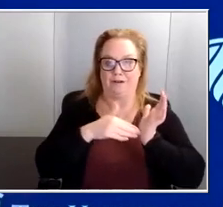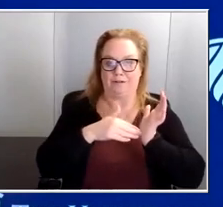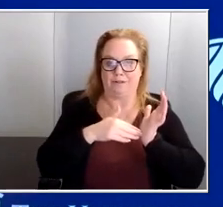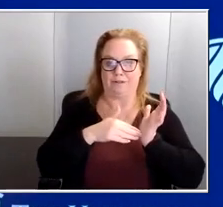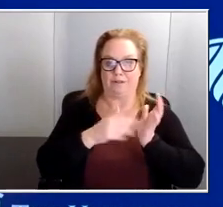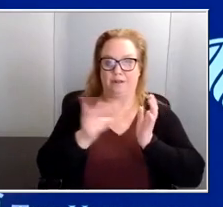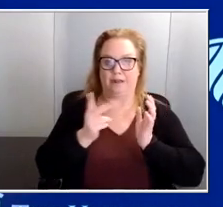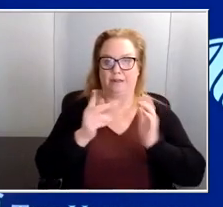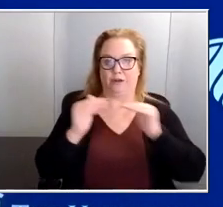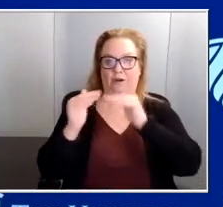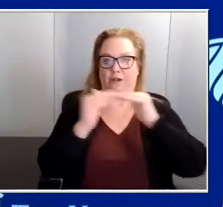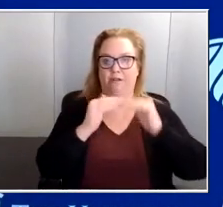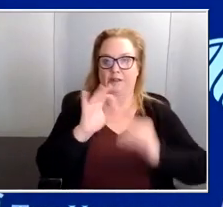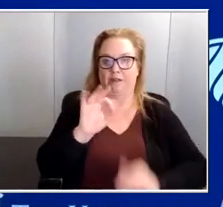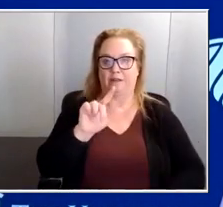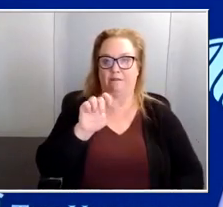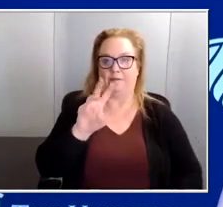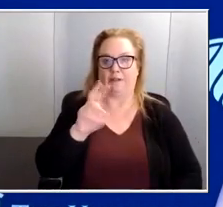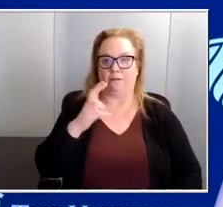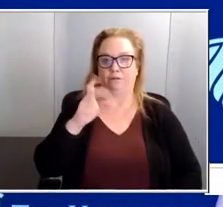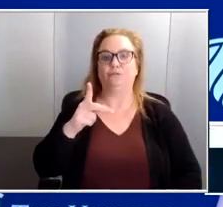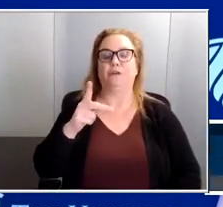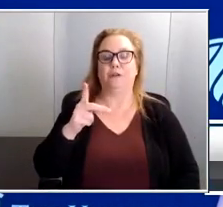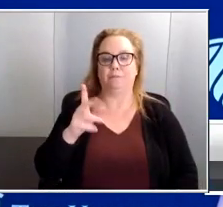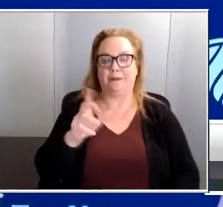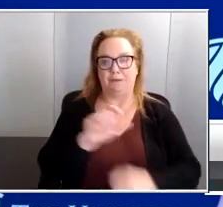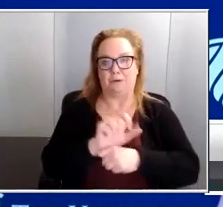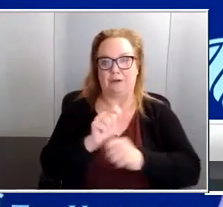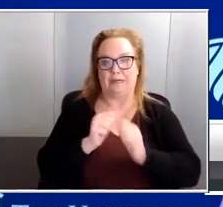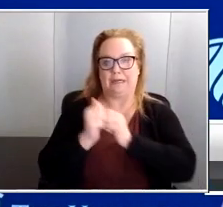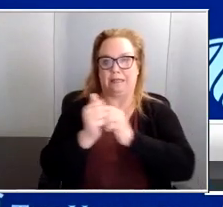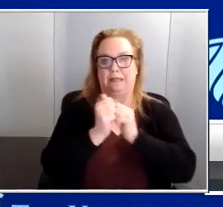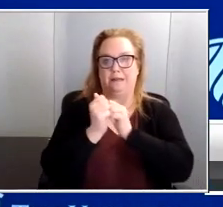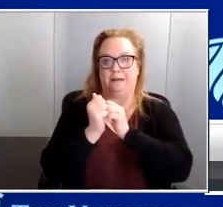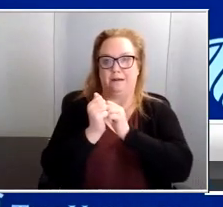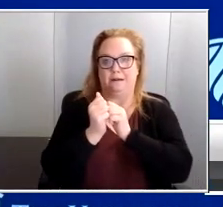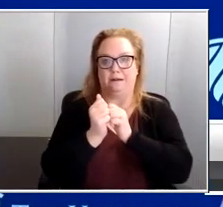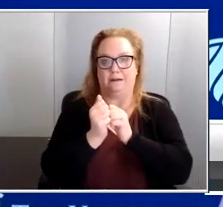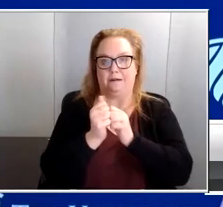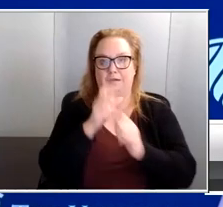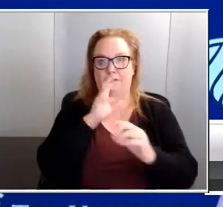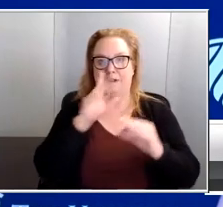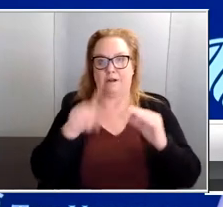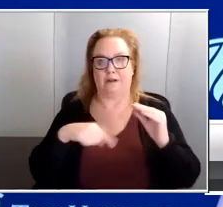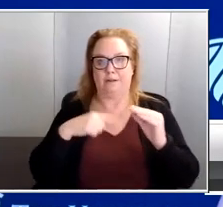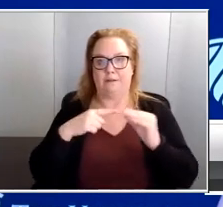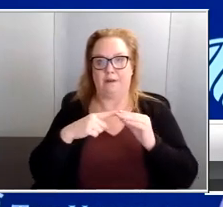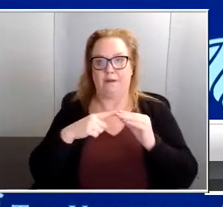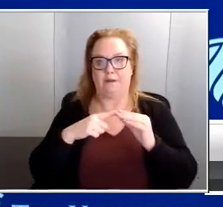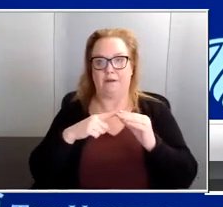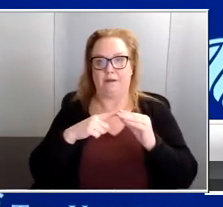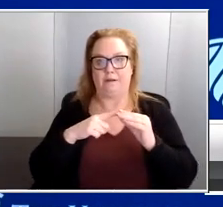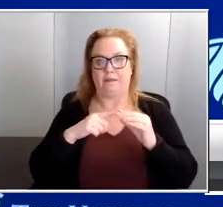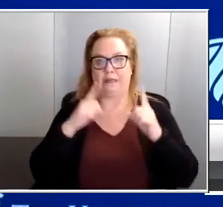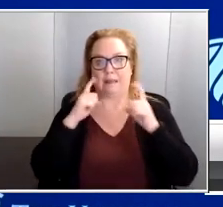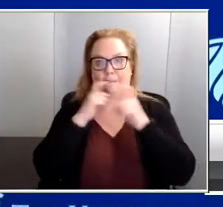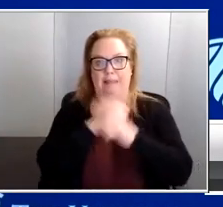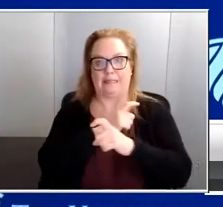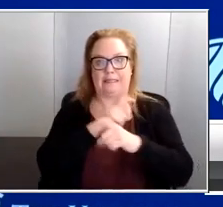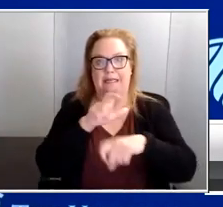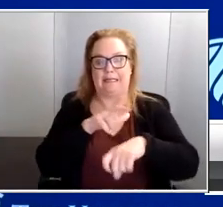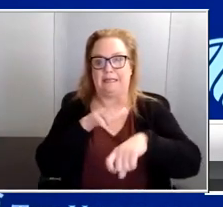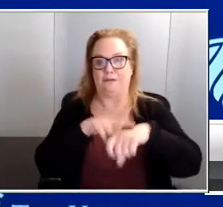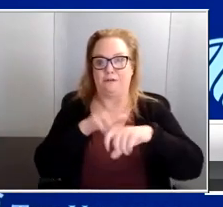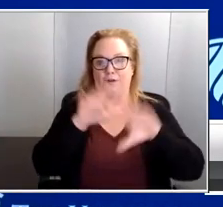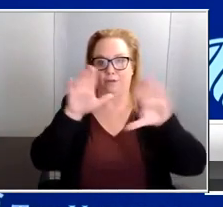their colleagues, and it's always a pleasure to work with them. And just talking about the nature and the complexity and the wonder